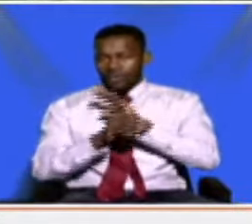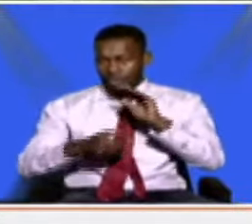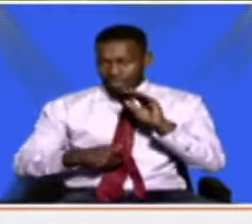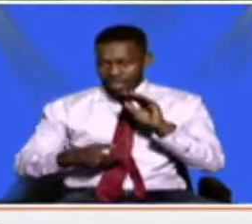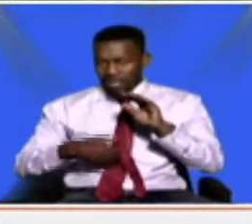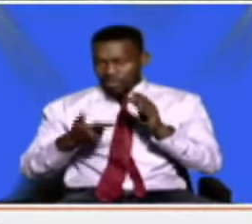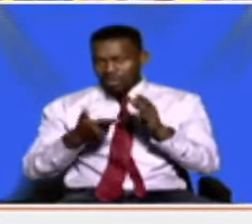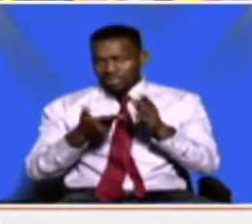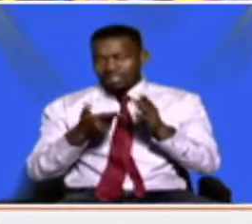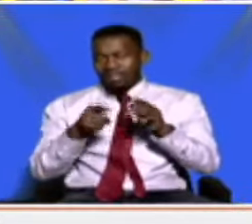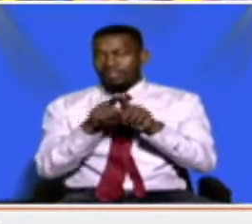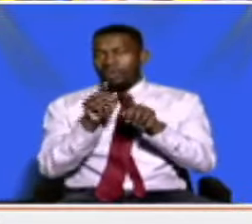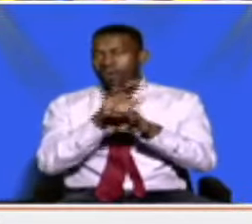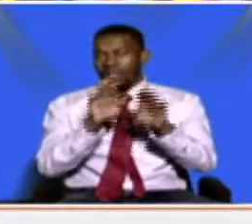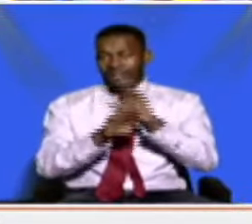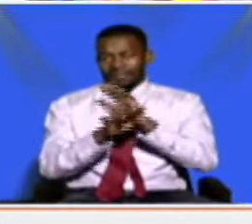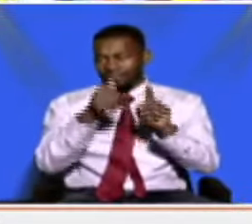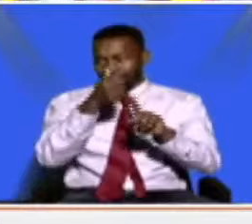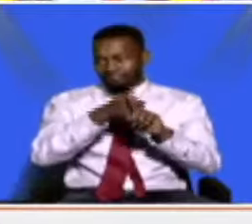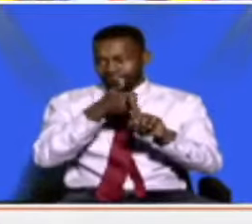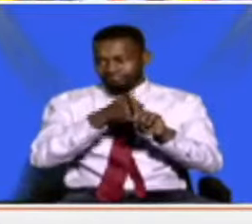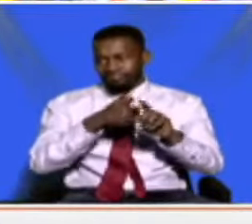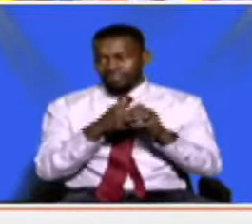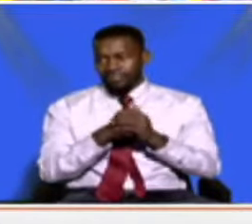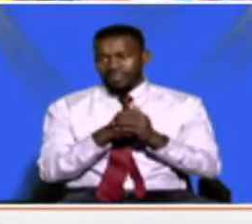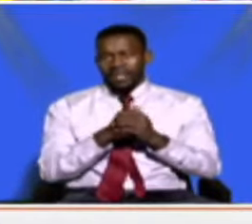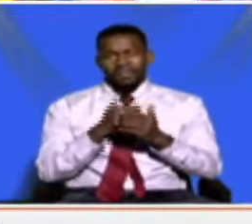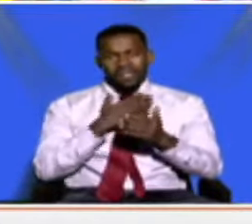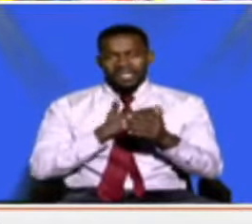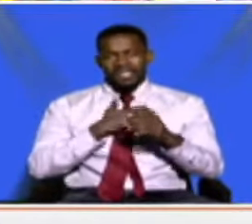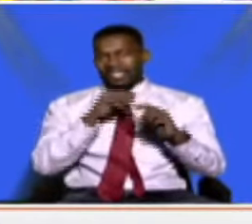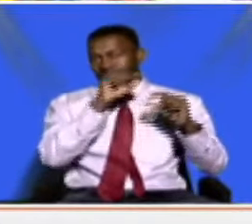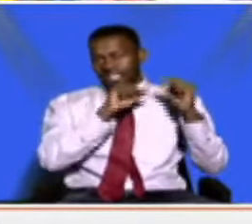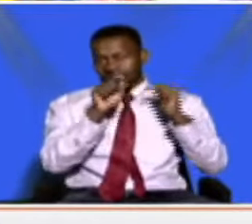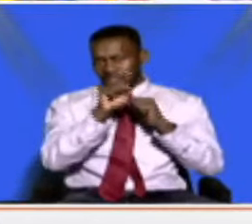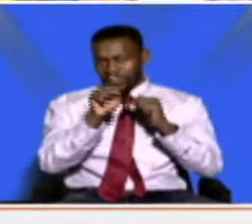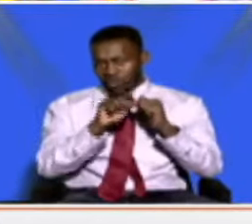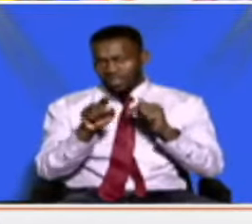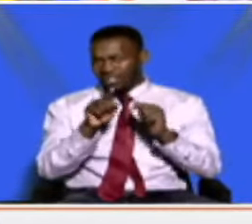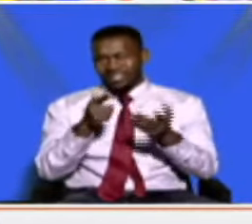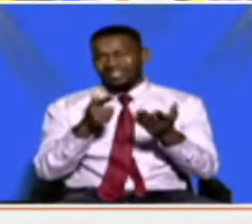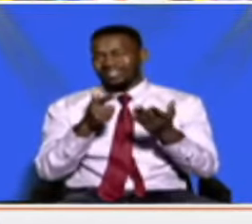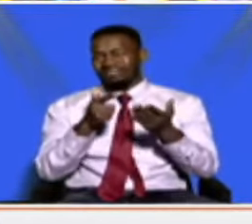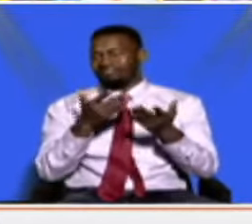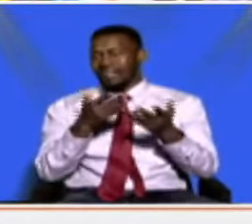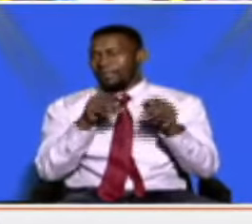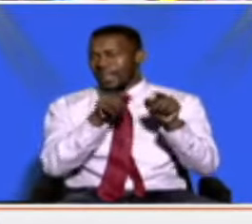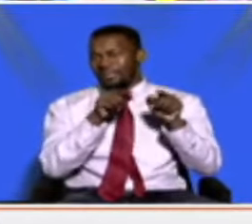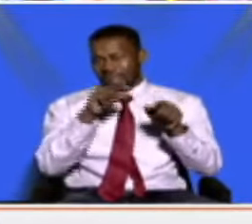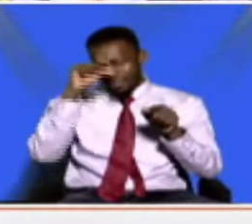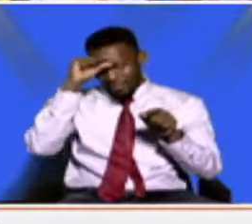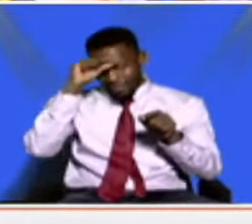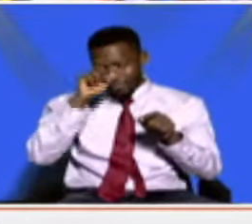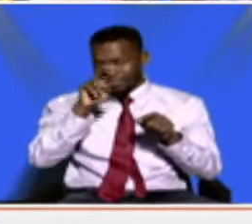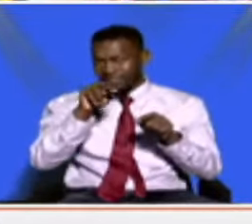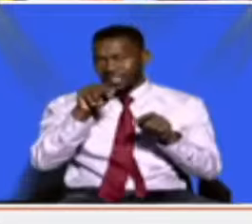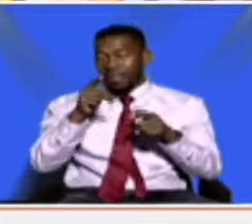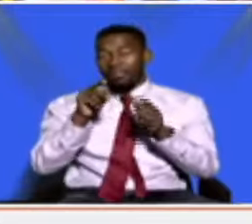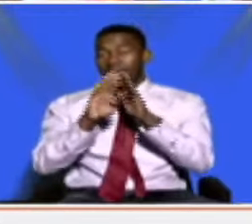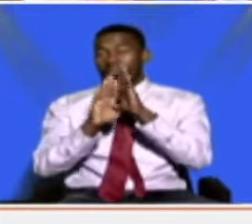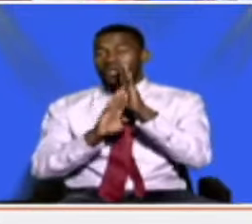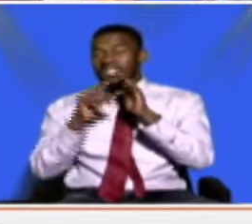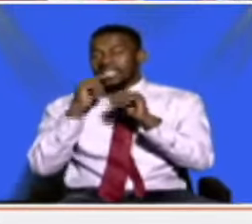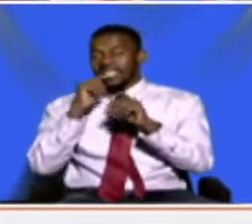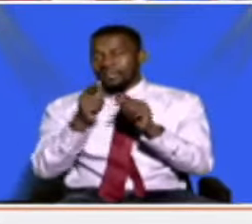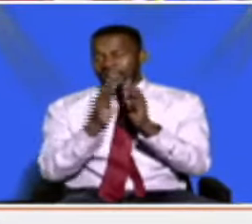dignified activism. Gen Z, do not insult government. Pray for government. The Bible instructs us to pray for our leaders and